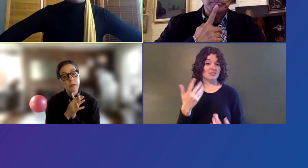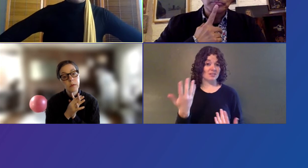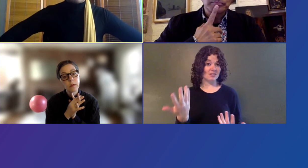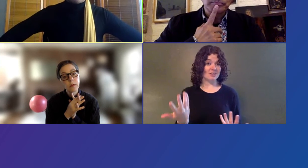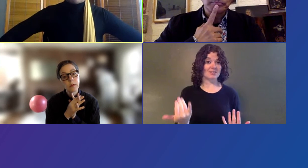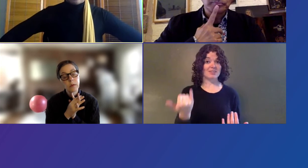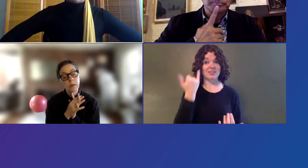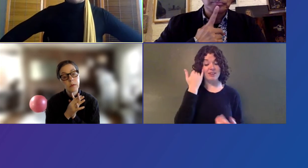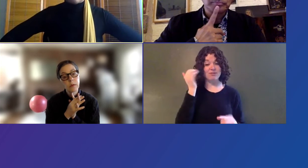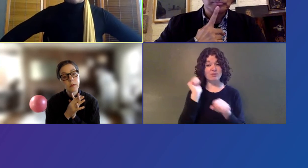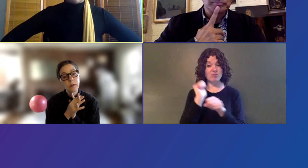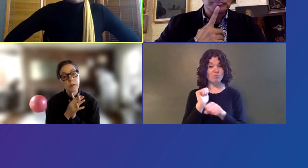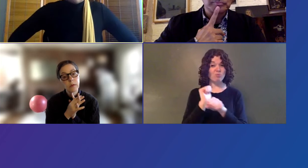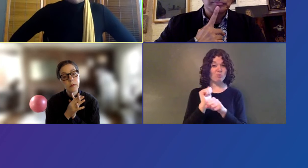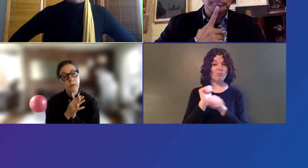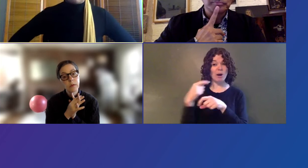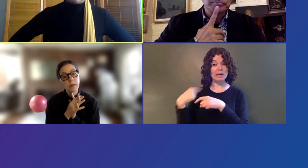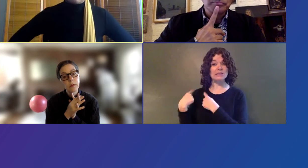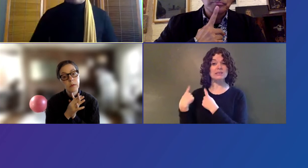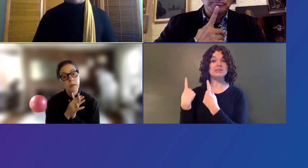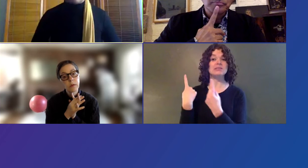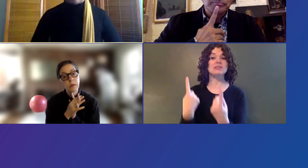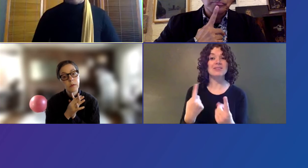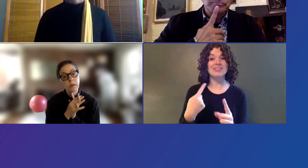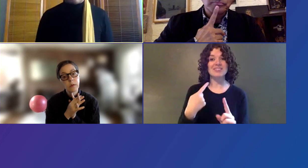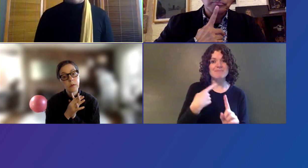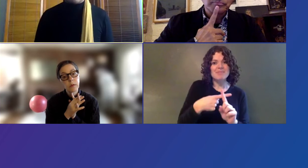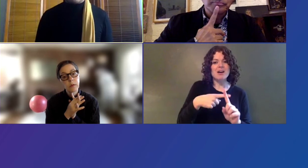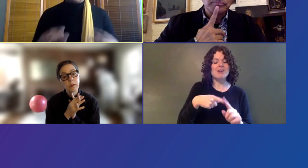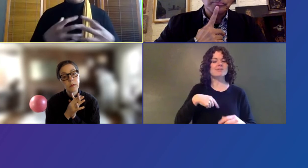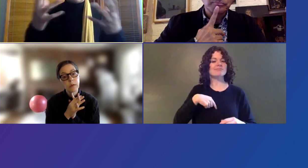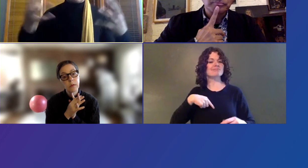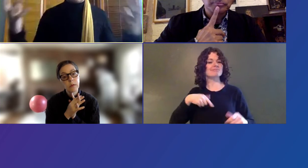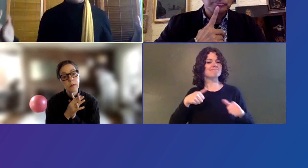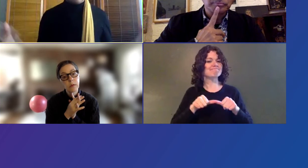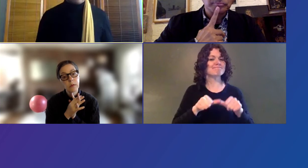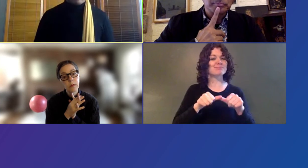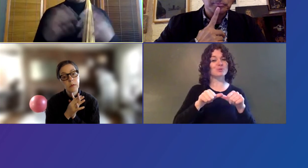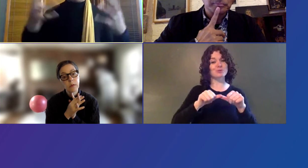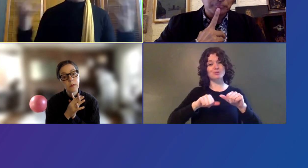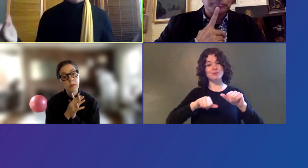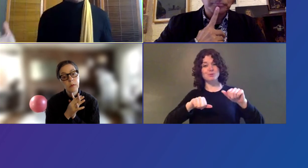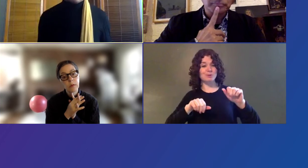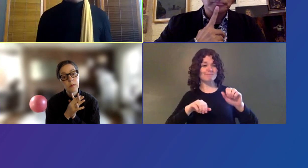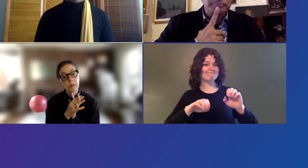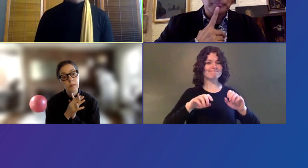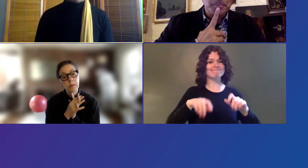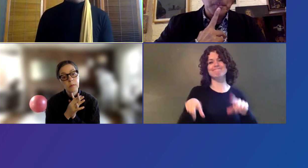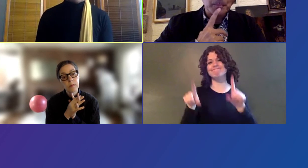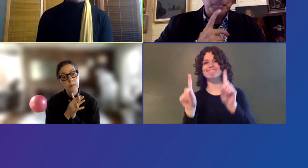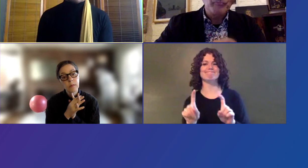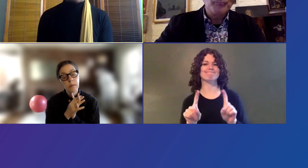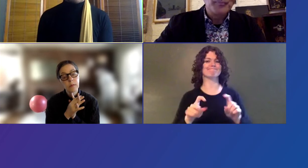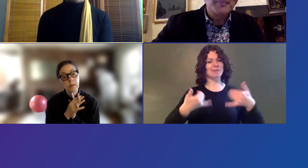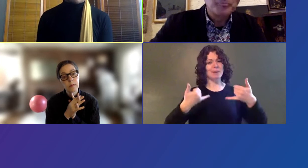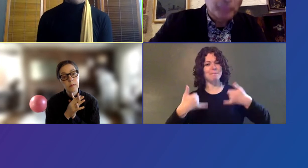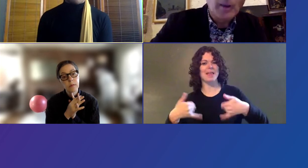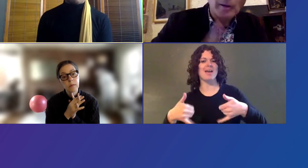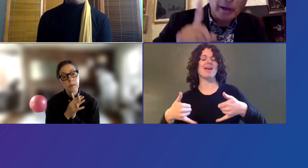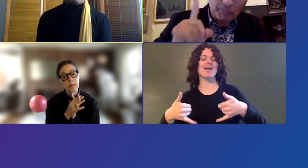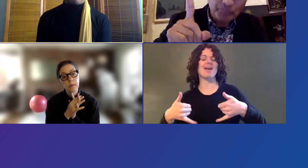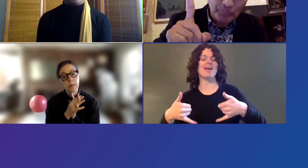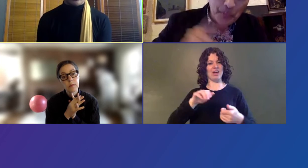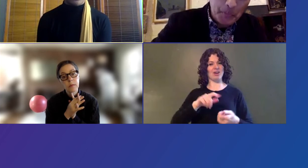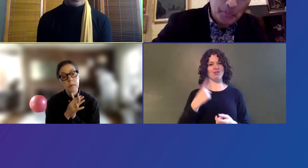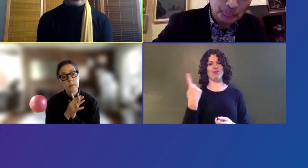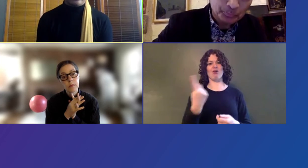continuing to do all kinds of things and continuing to experiment and continuing to always becoming is a word, words that I've heard